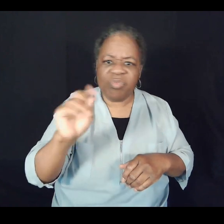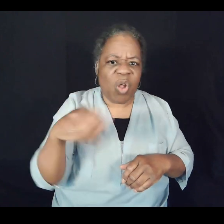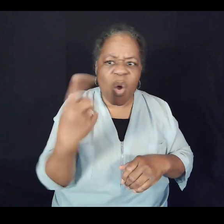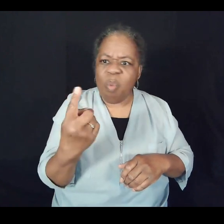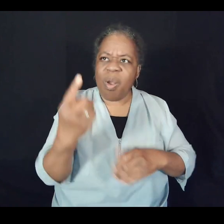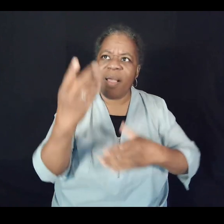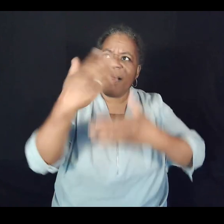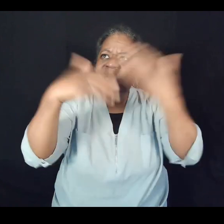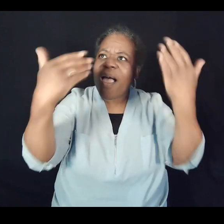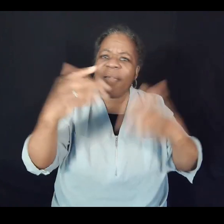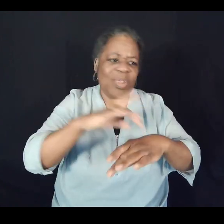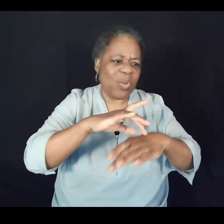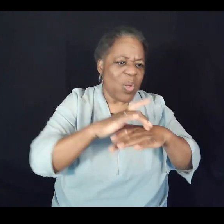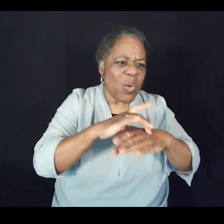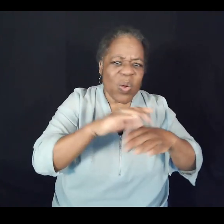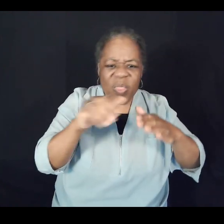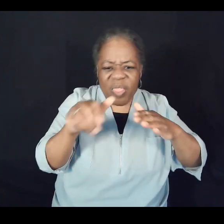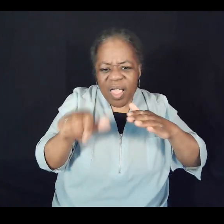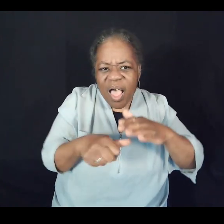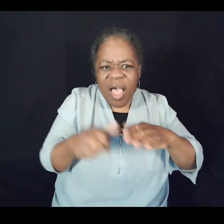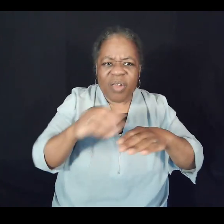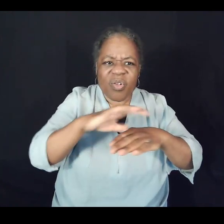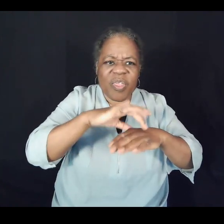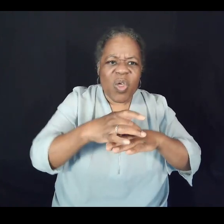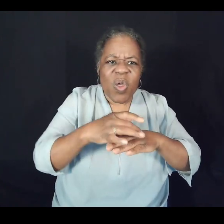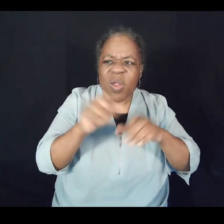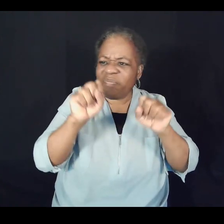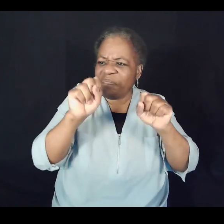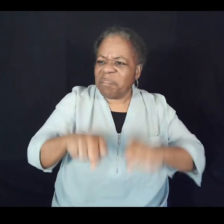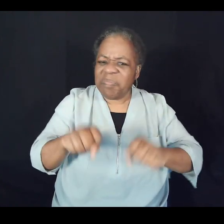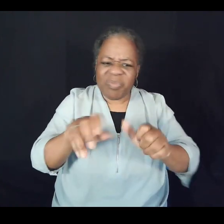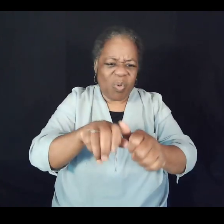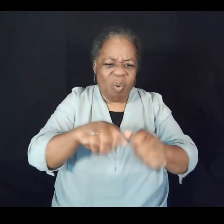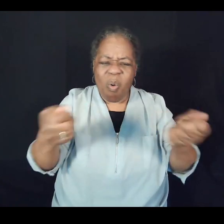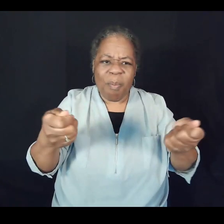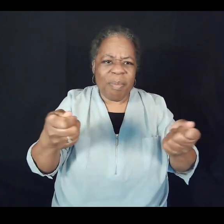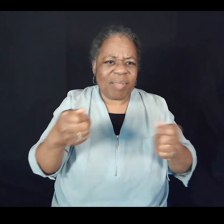under the earth was able to open the scroll and read it.